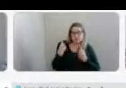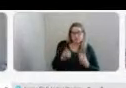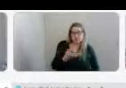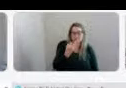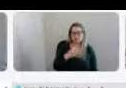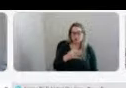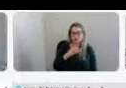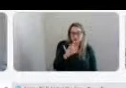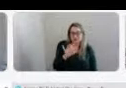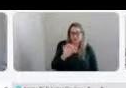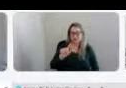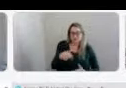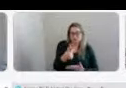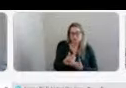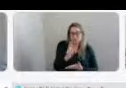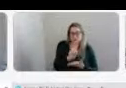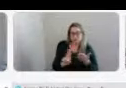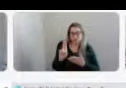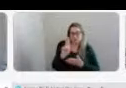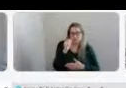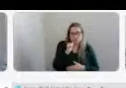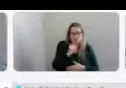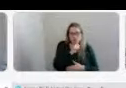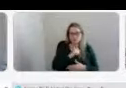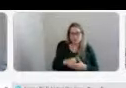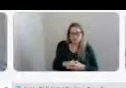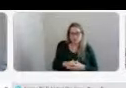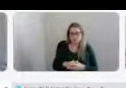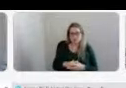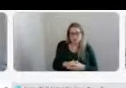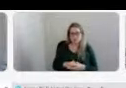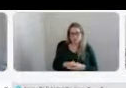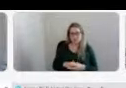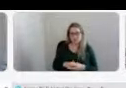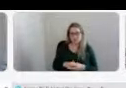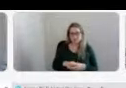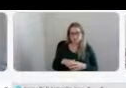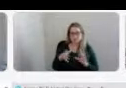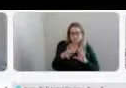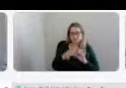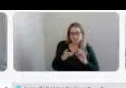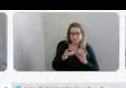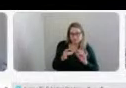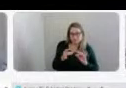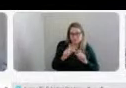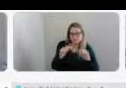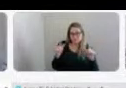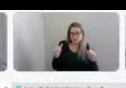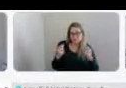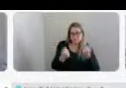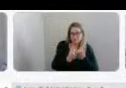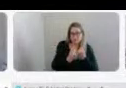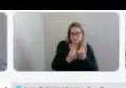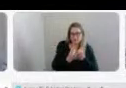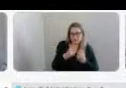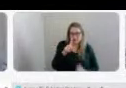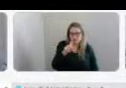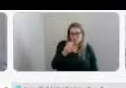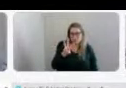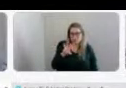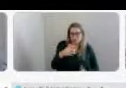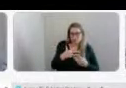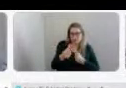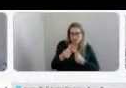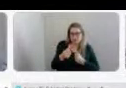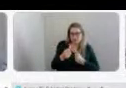graduate of the university of arizona as other people have mentioned i also am a very big fan of proposition 106 and when it passed i was